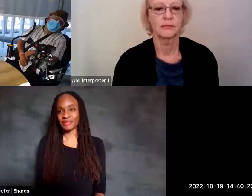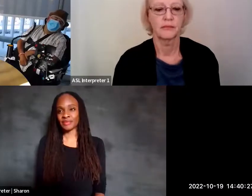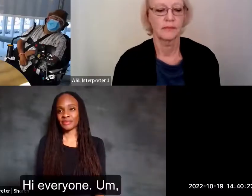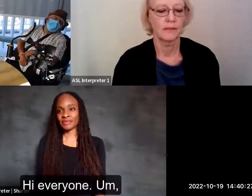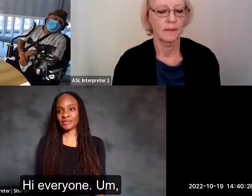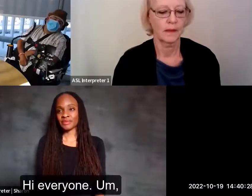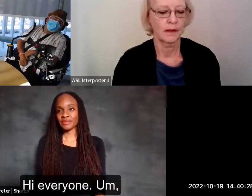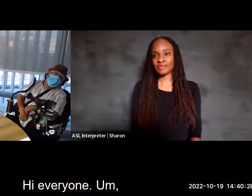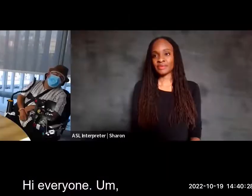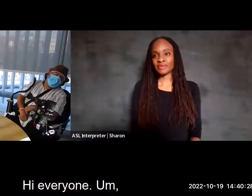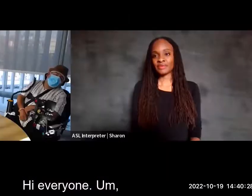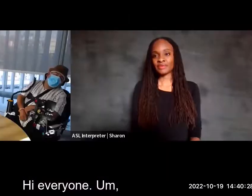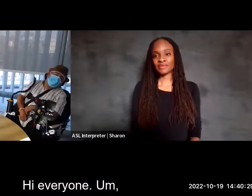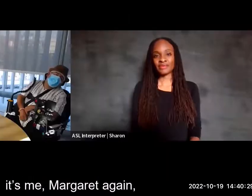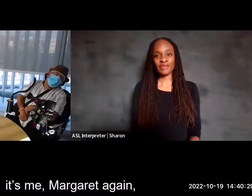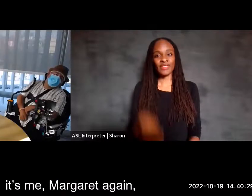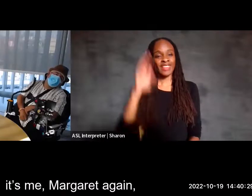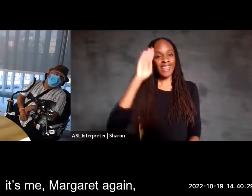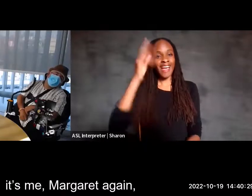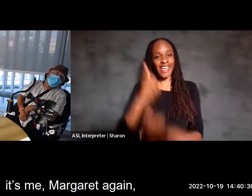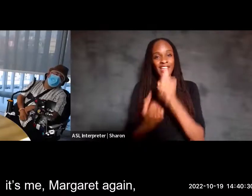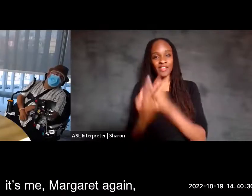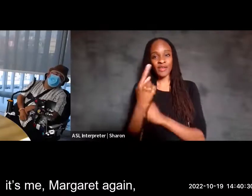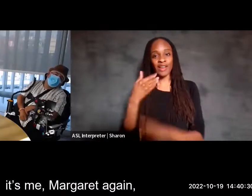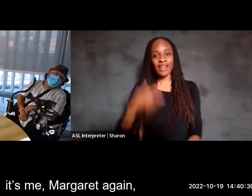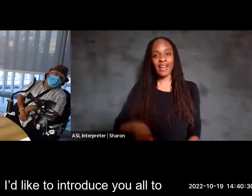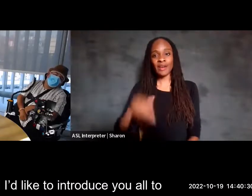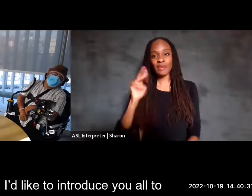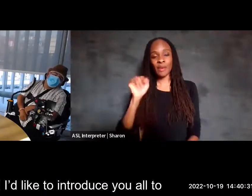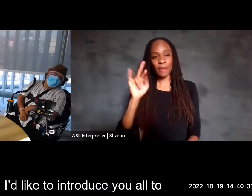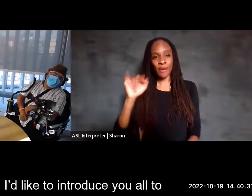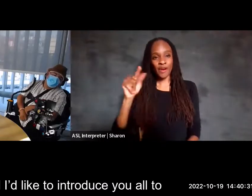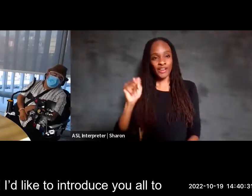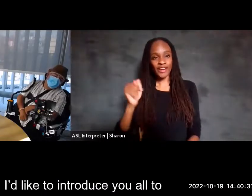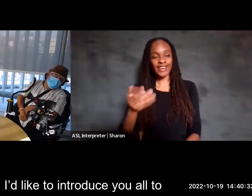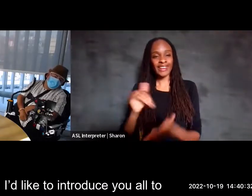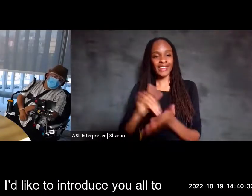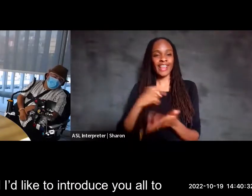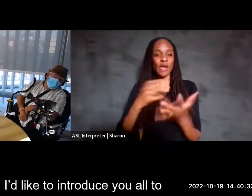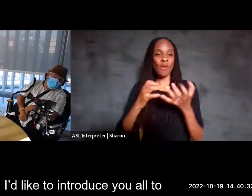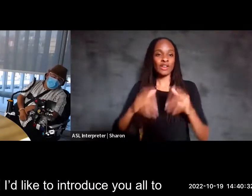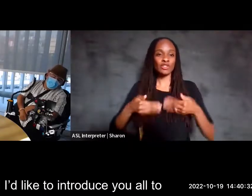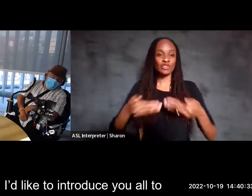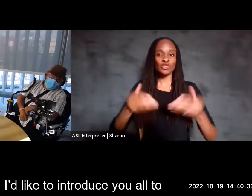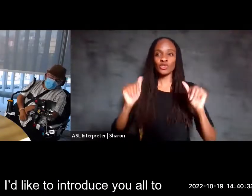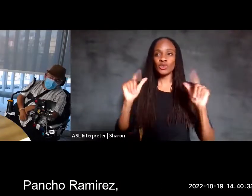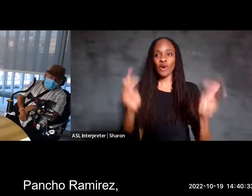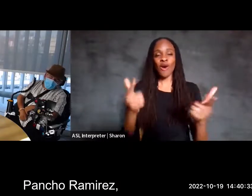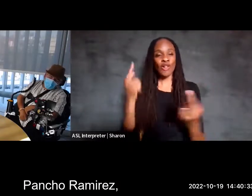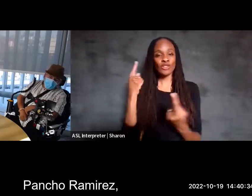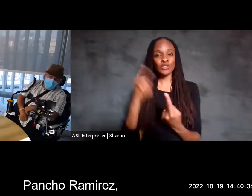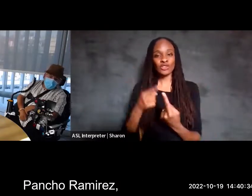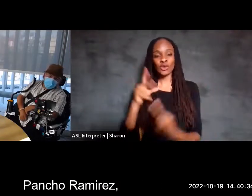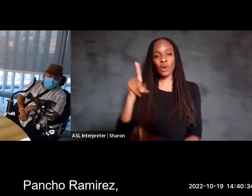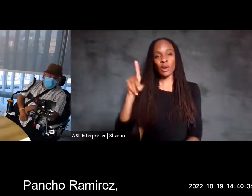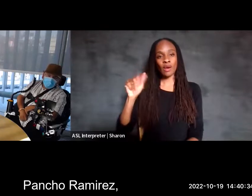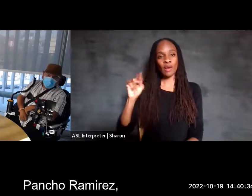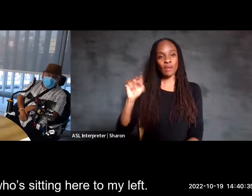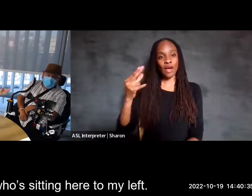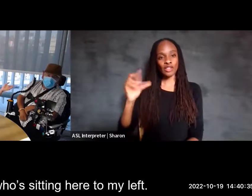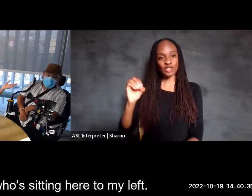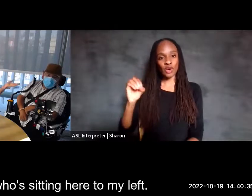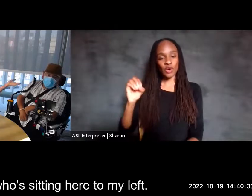Hi, everyone. It's me, Margaret, again, and I'd like to introduce you all to Pancho Ramirez,